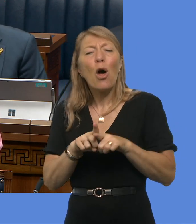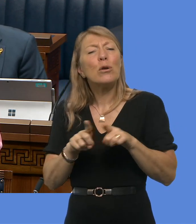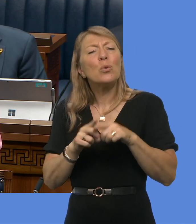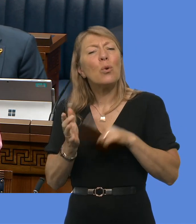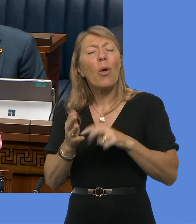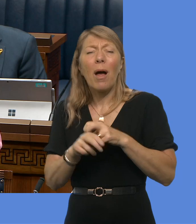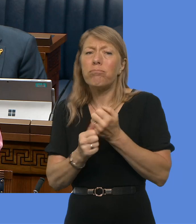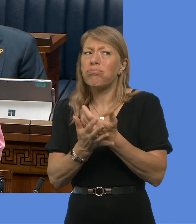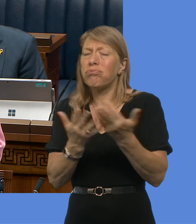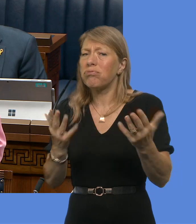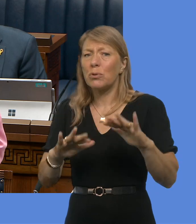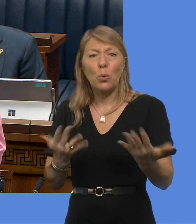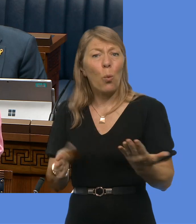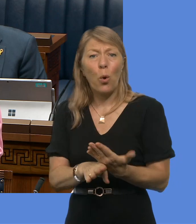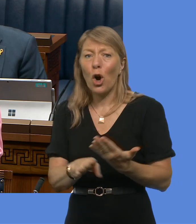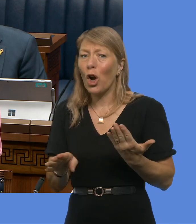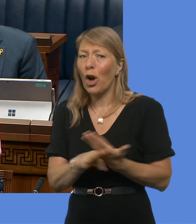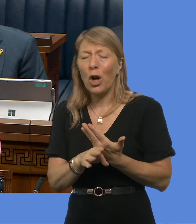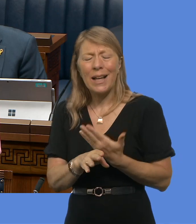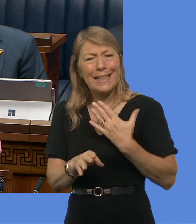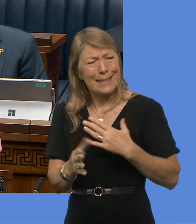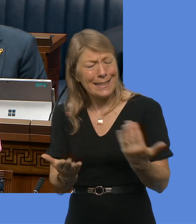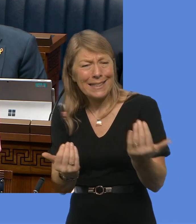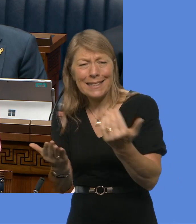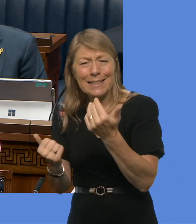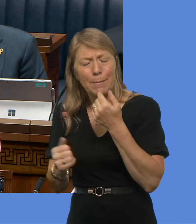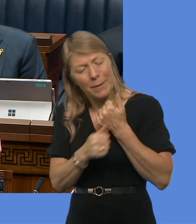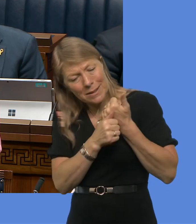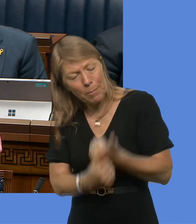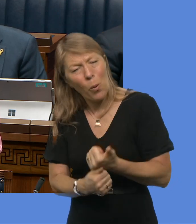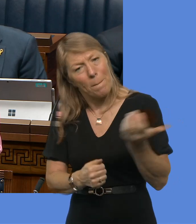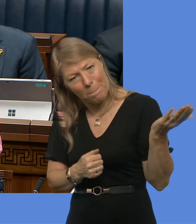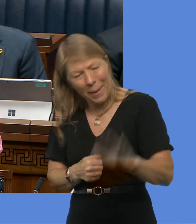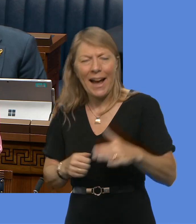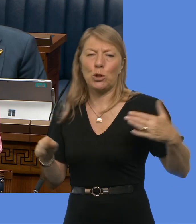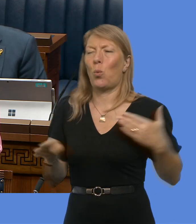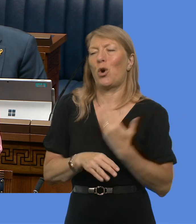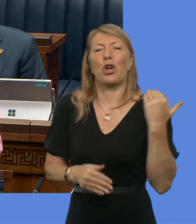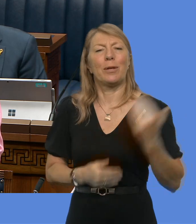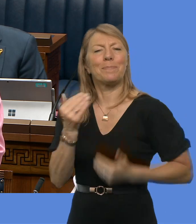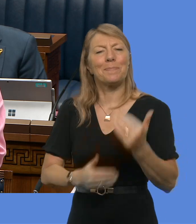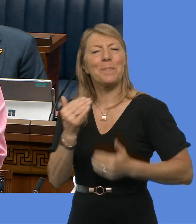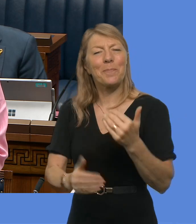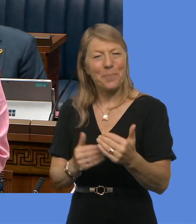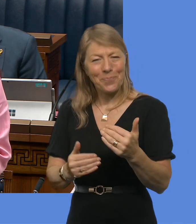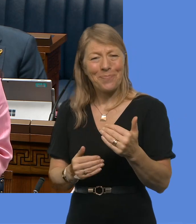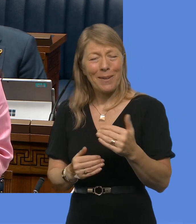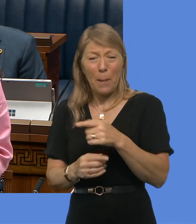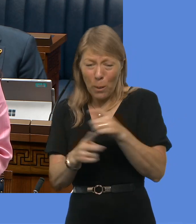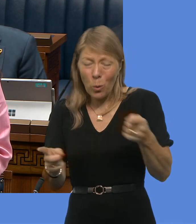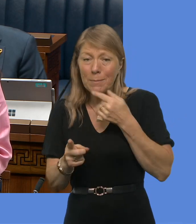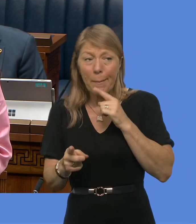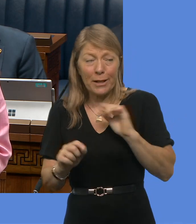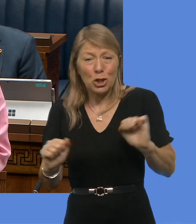need to support those people being able to get back into the workforce. But at the moment, they need that support as well. So there's additional pressures